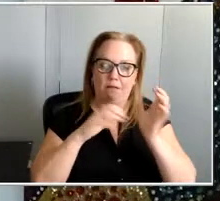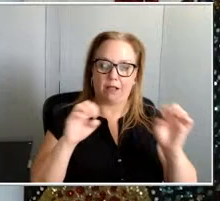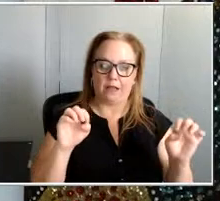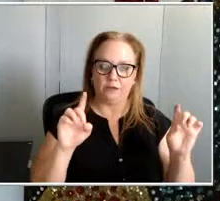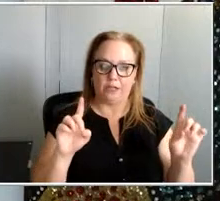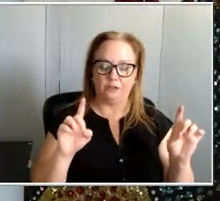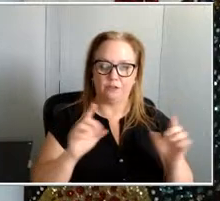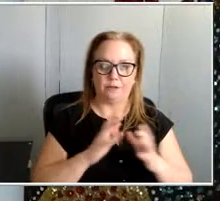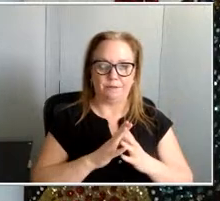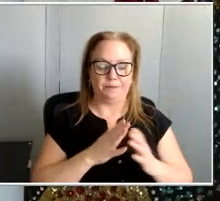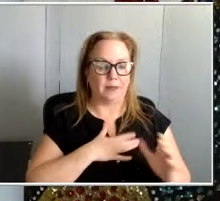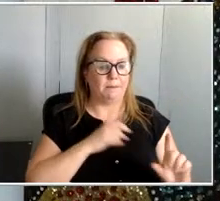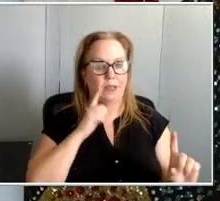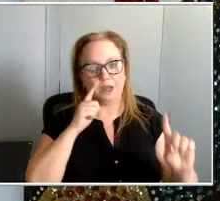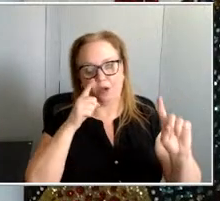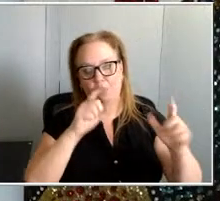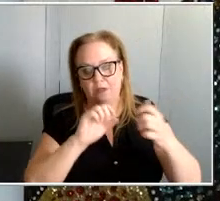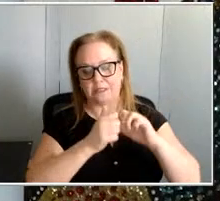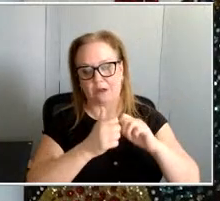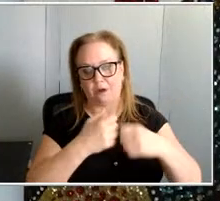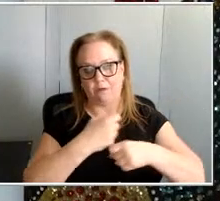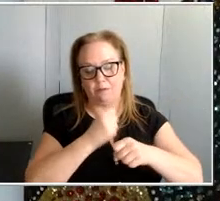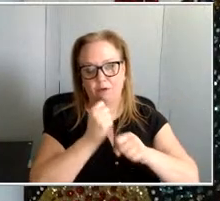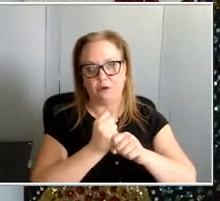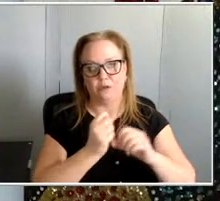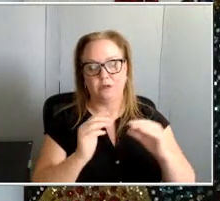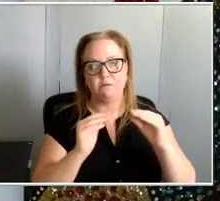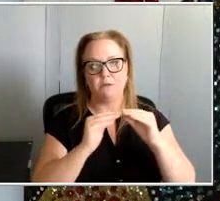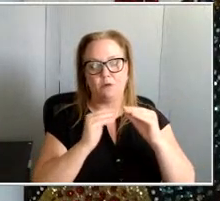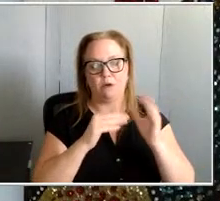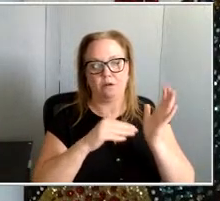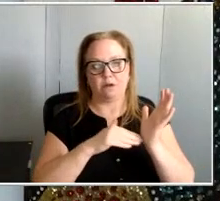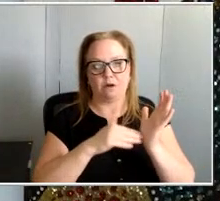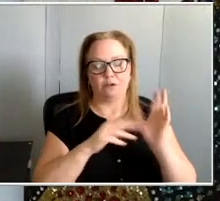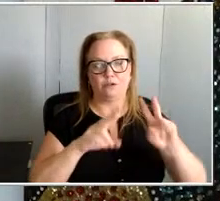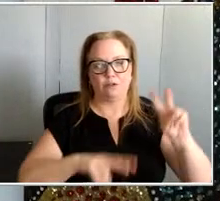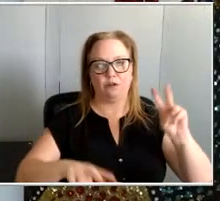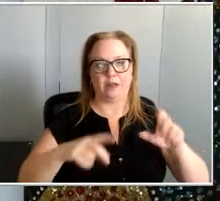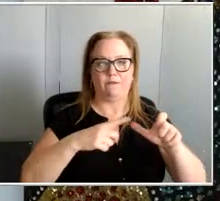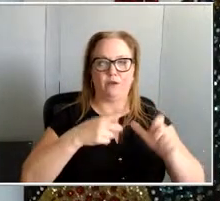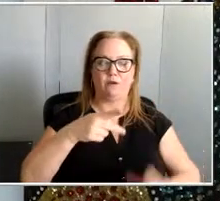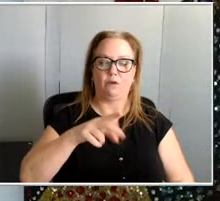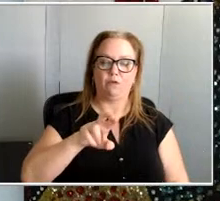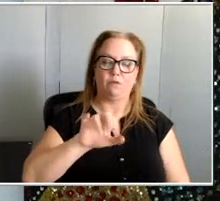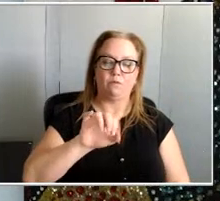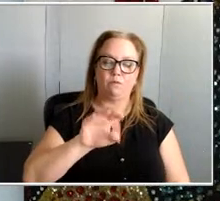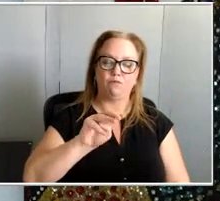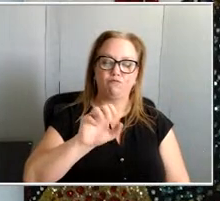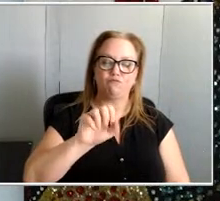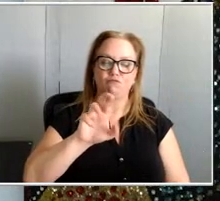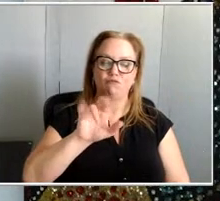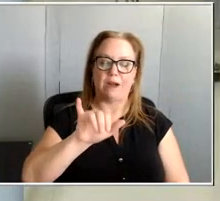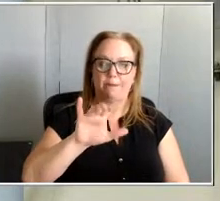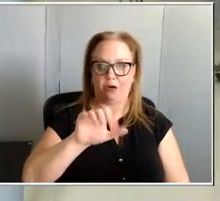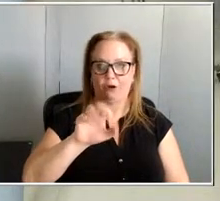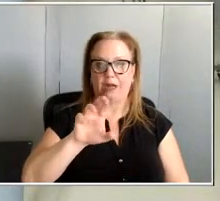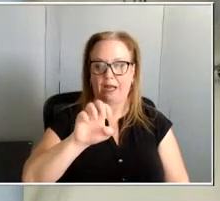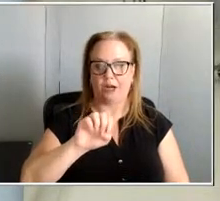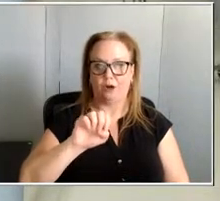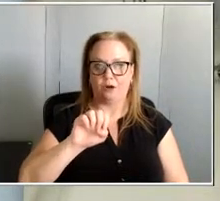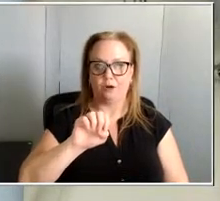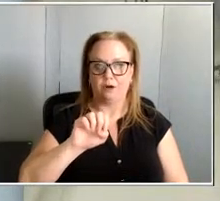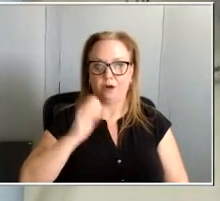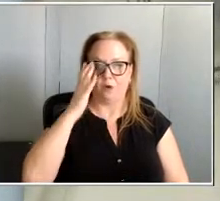goal was how could we produce more physicians looking to do primary care and to do that practice in a rural setting. Why